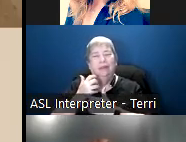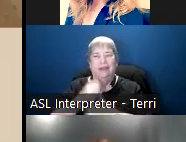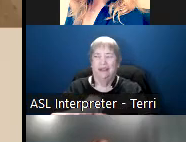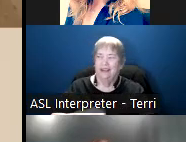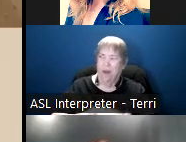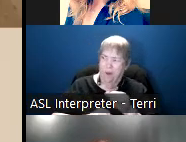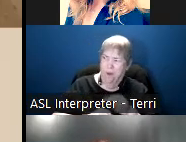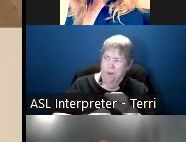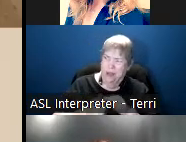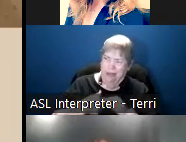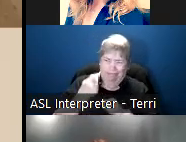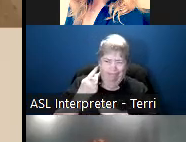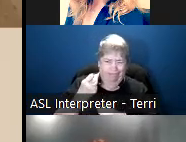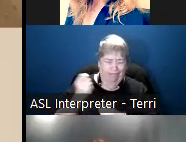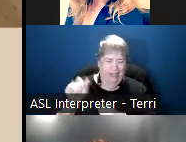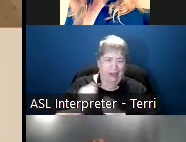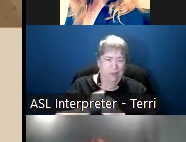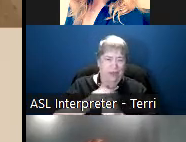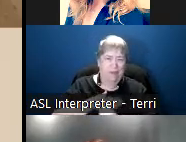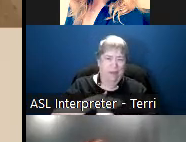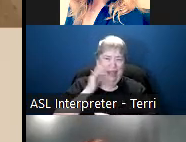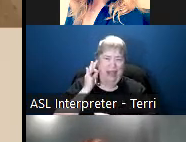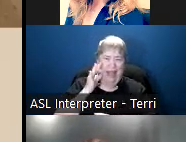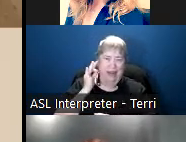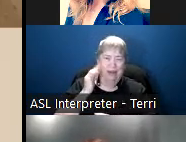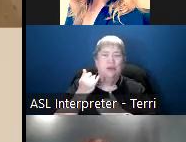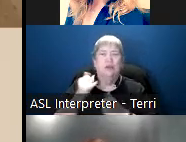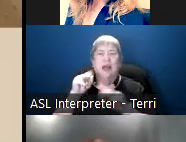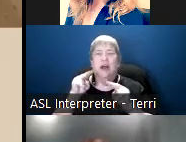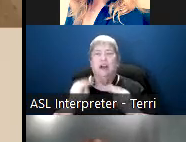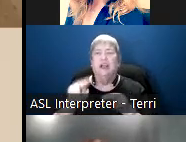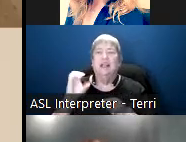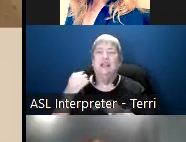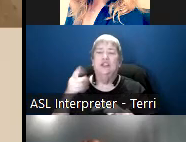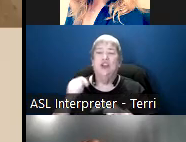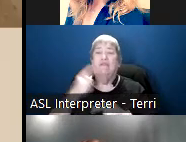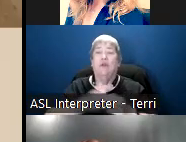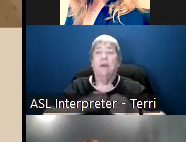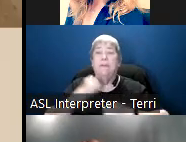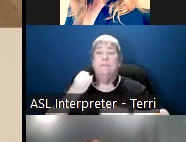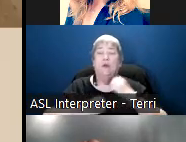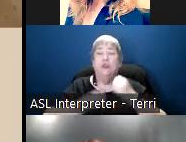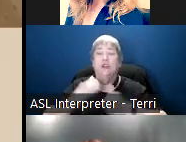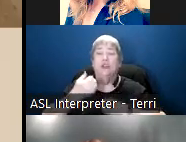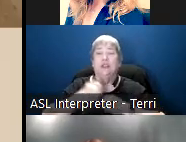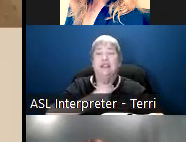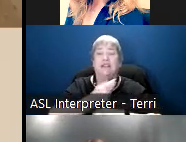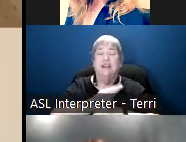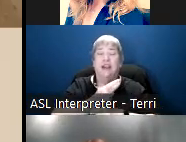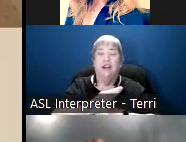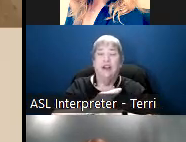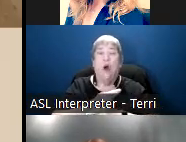cat. So let's take a look here at the chat for some emotional self-care examples. I see gardening.